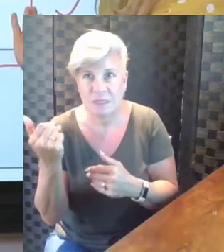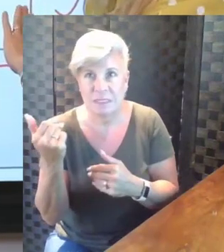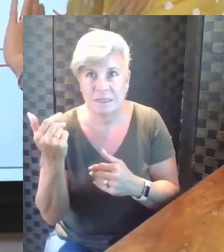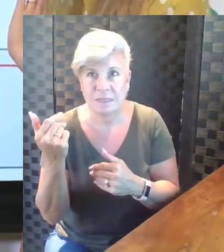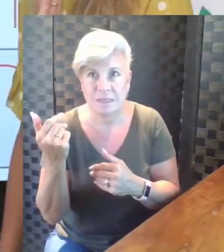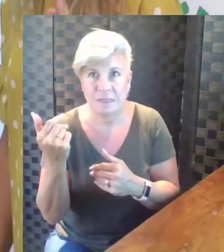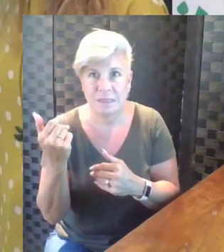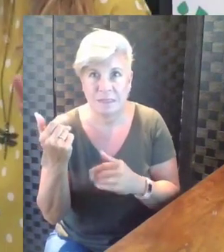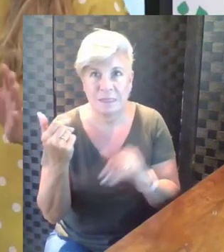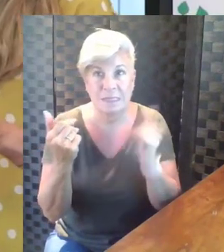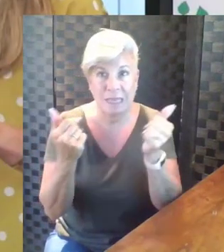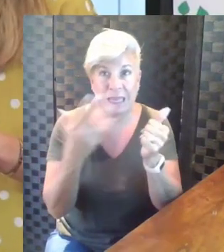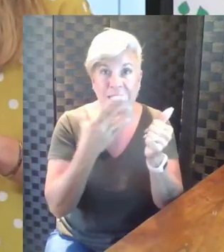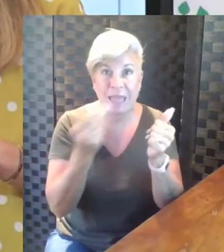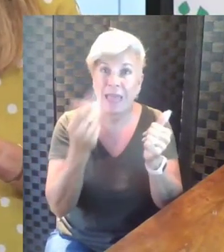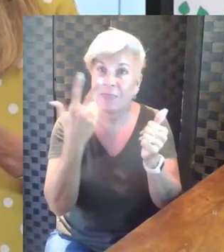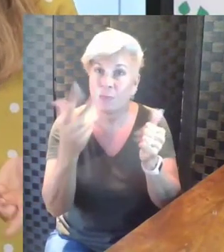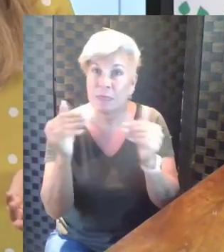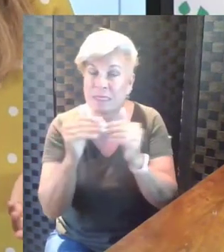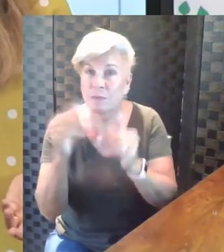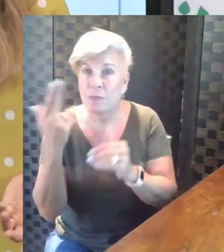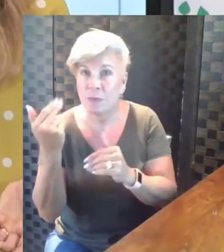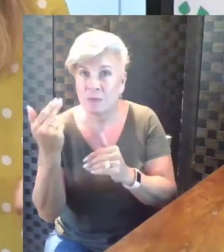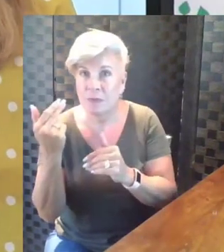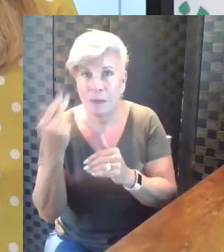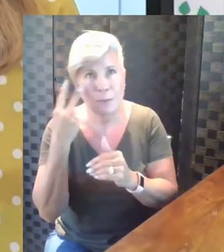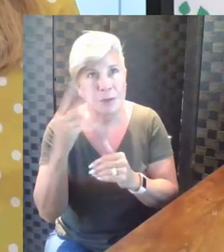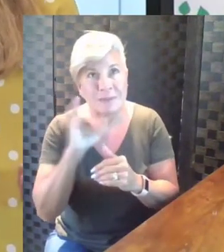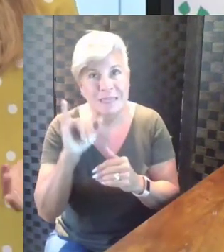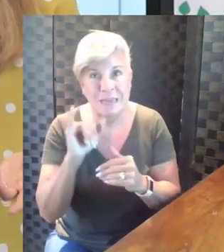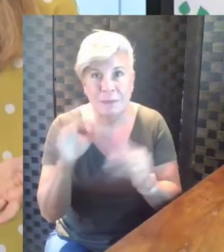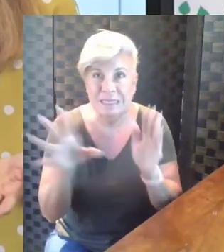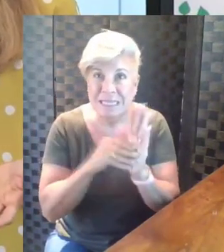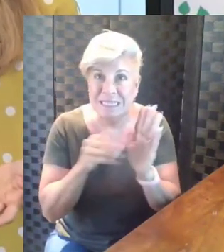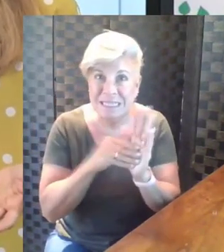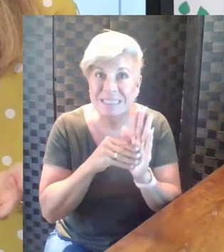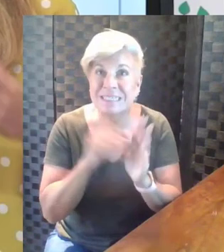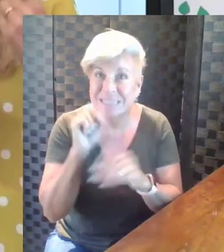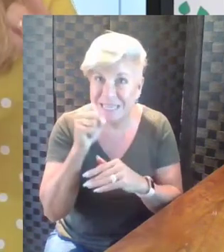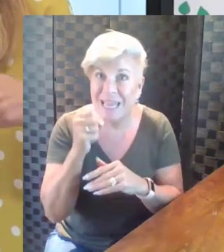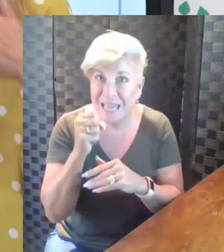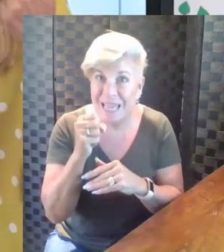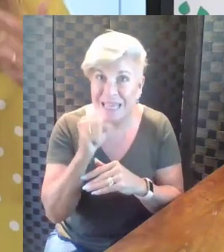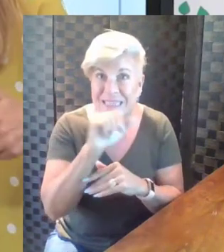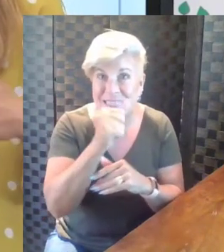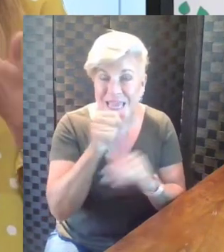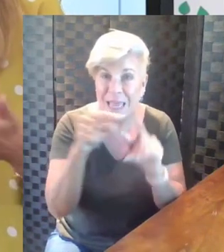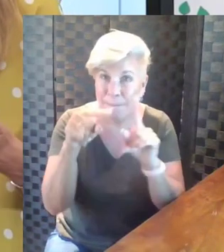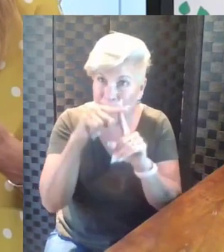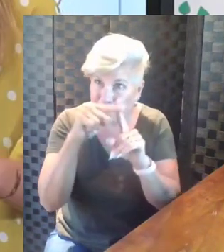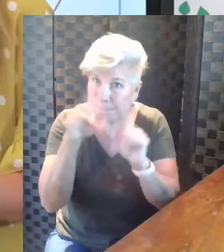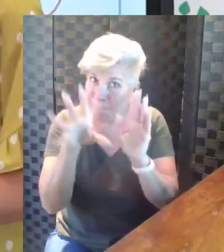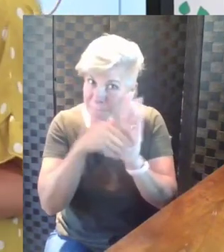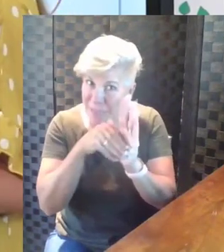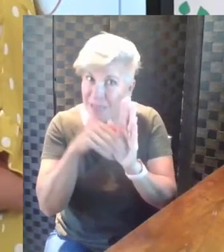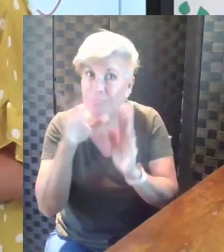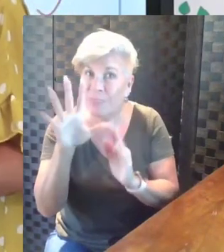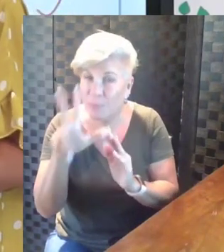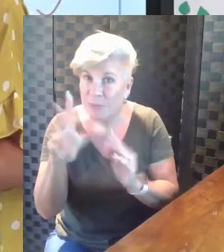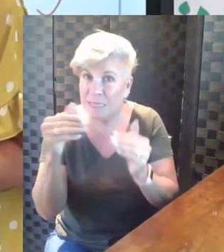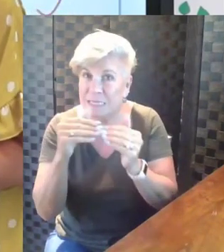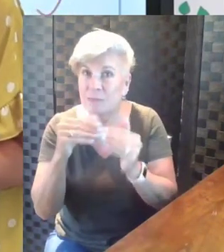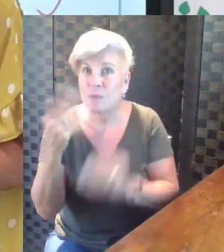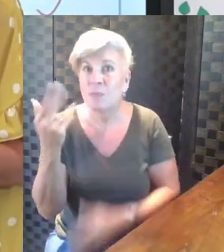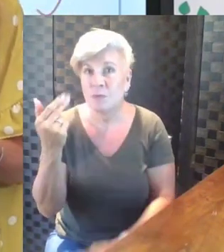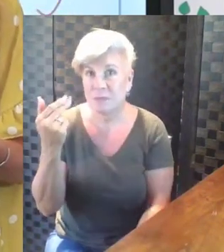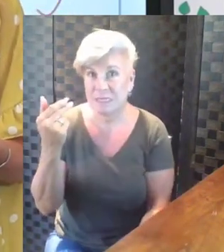13. Some of you might already be thinking, that looks like addition. And it does. It looks like an addition sentence. So these all kind of go together. And as we're learning